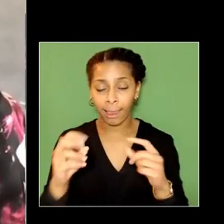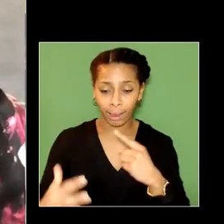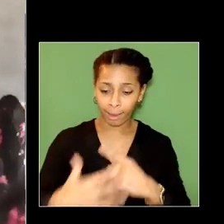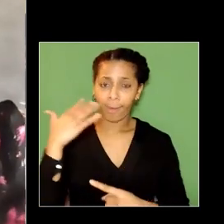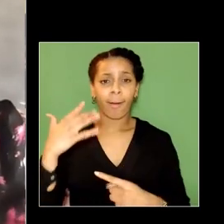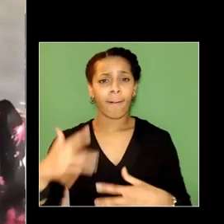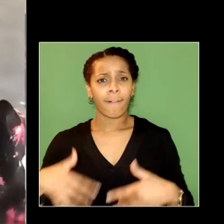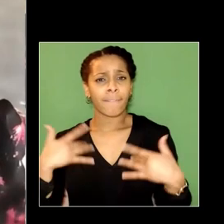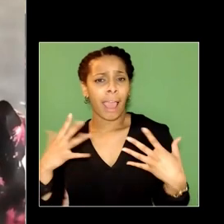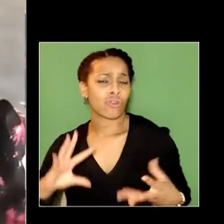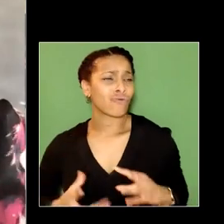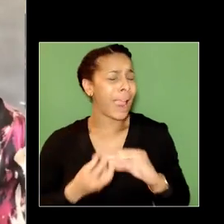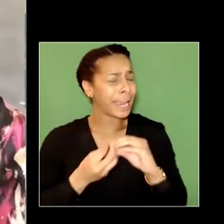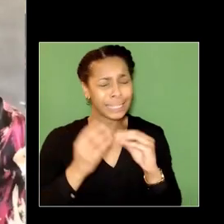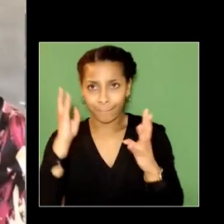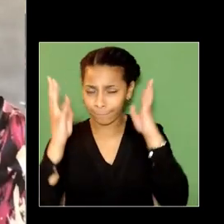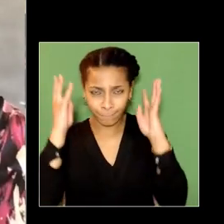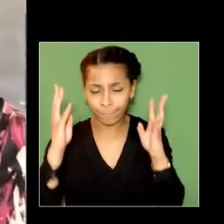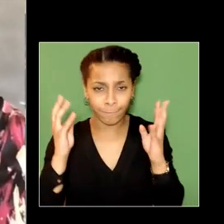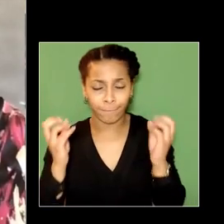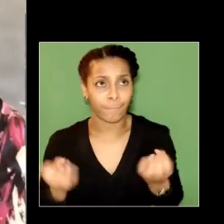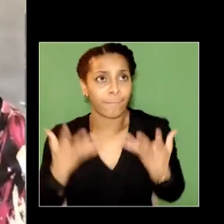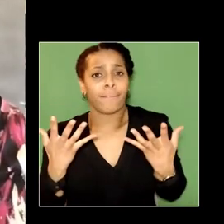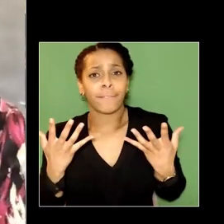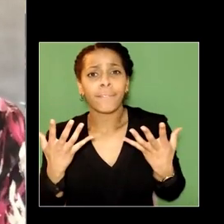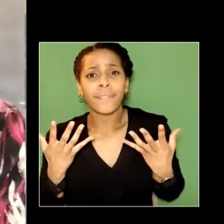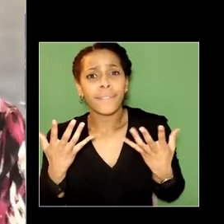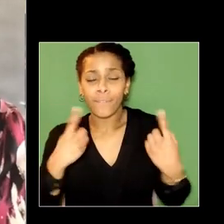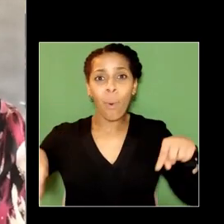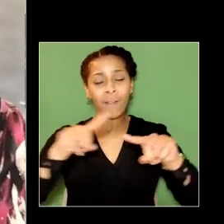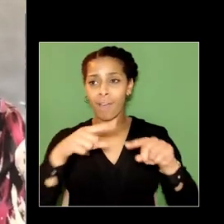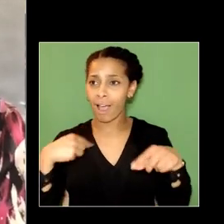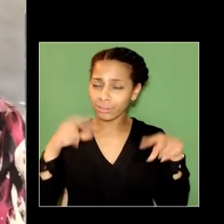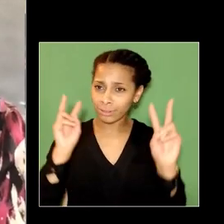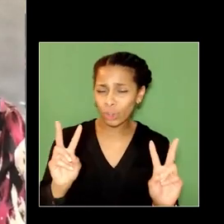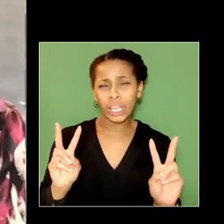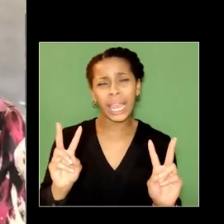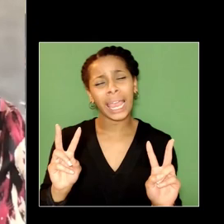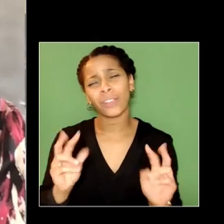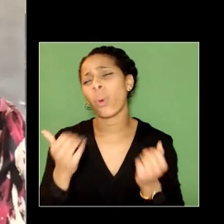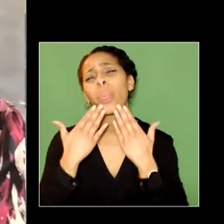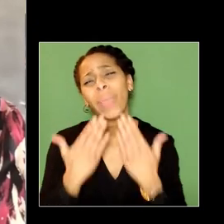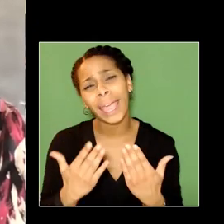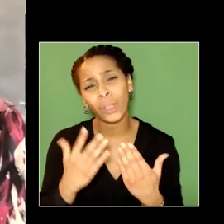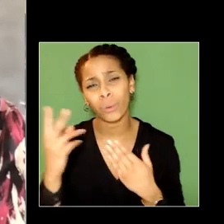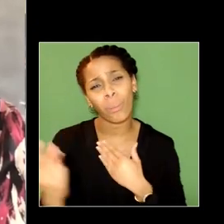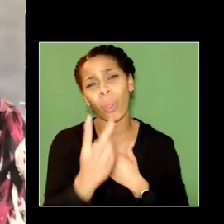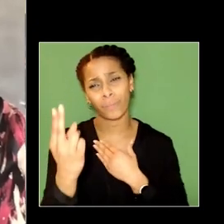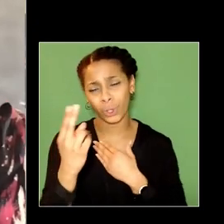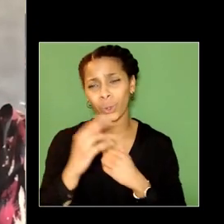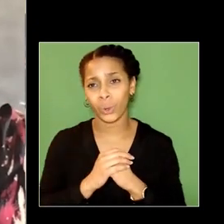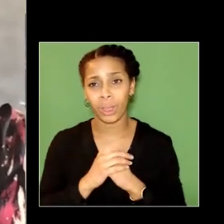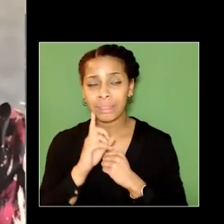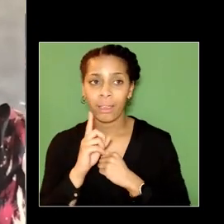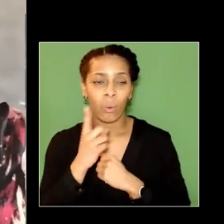distant from art and each other at the moment. So thank you. I think we are all longing to see art